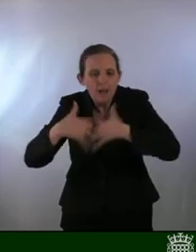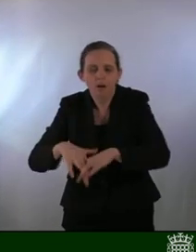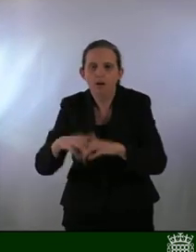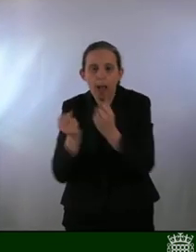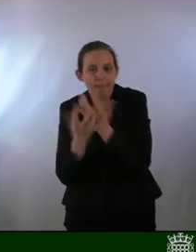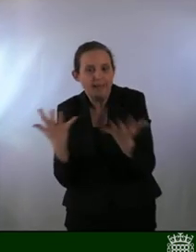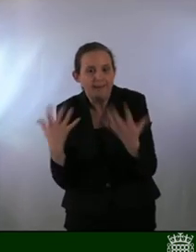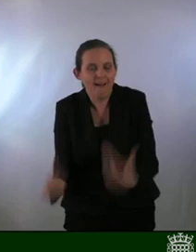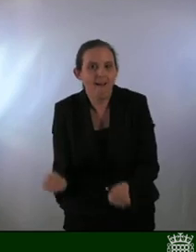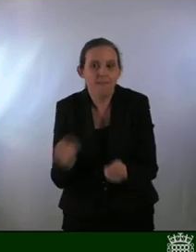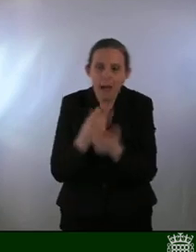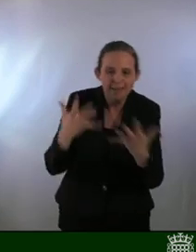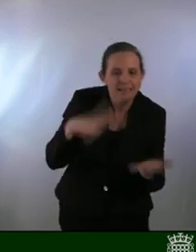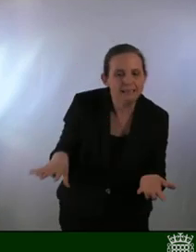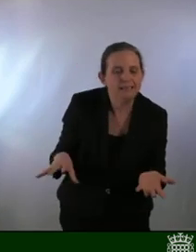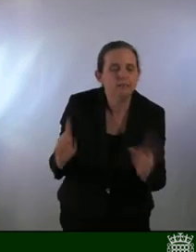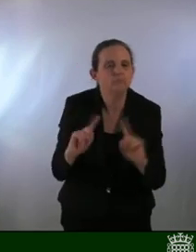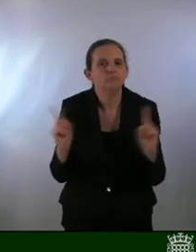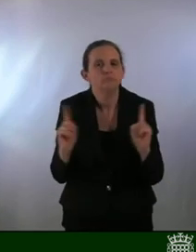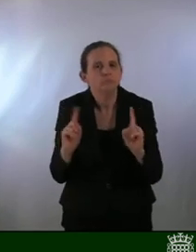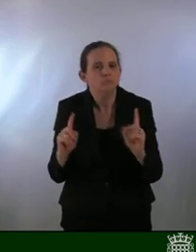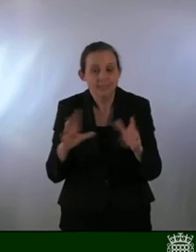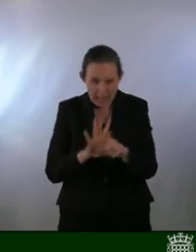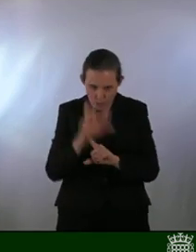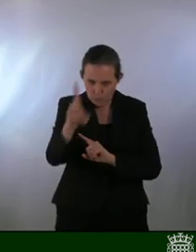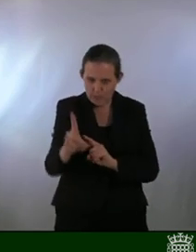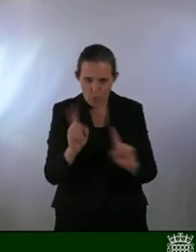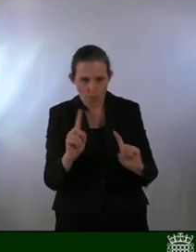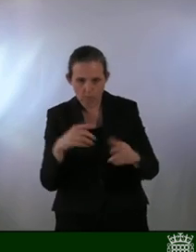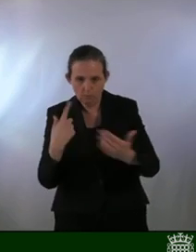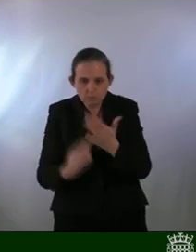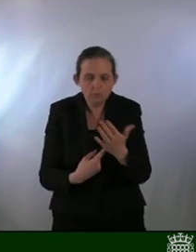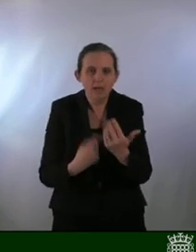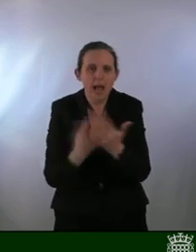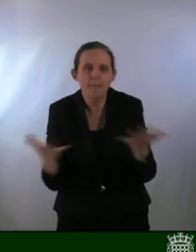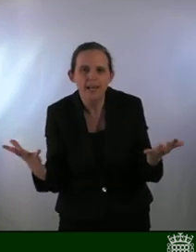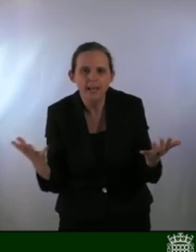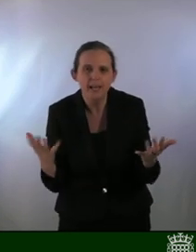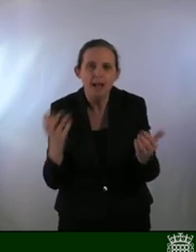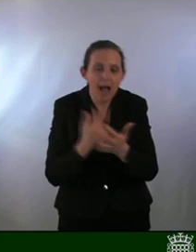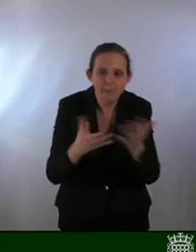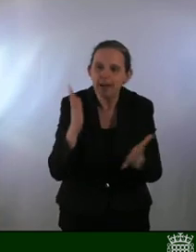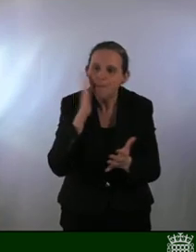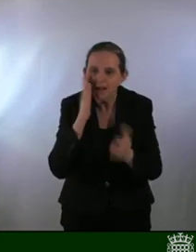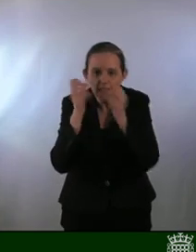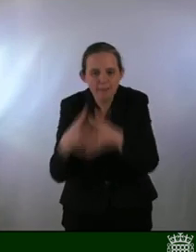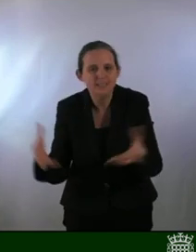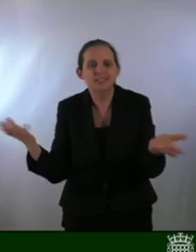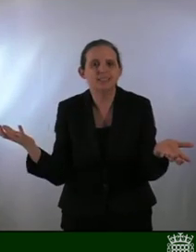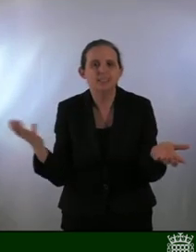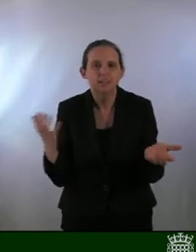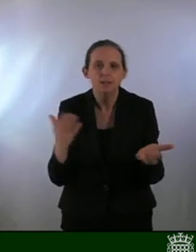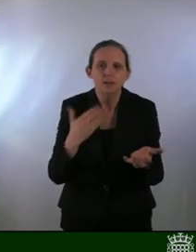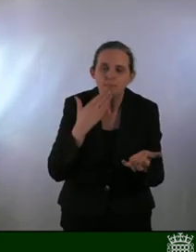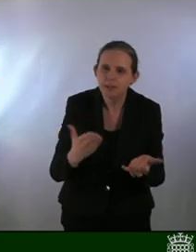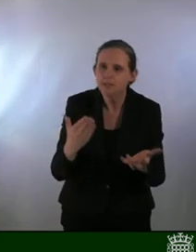thinks we would be by perhaps this time next week? Can he update us on ECMO bed capacity and whether he's increasing the